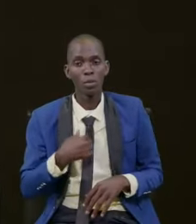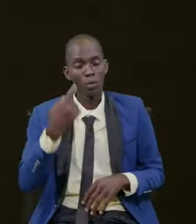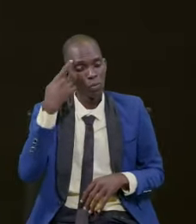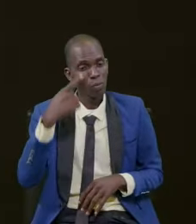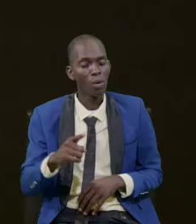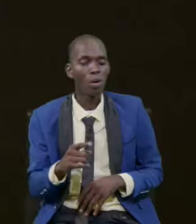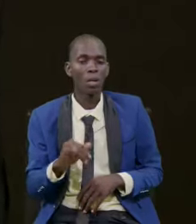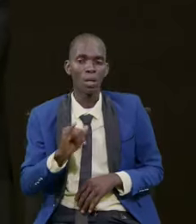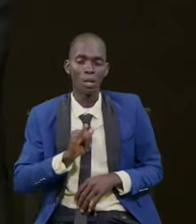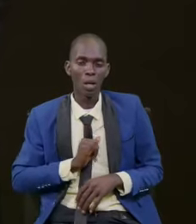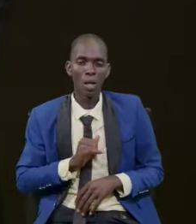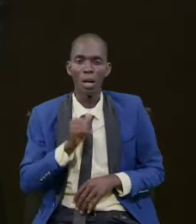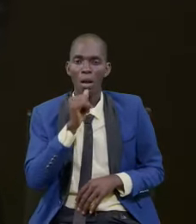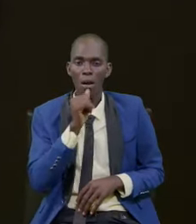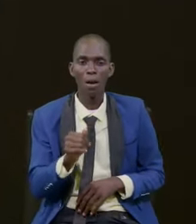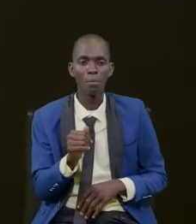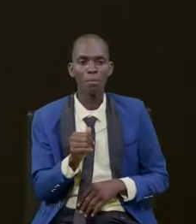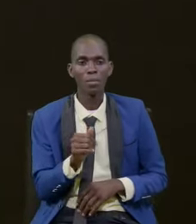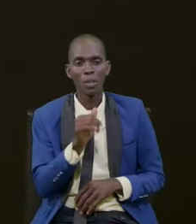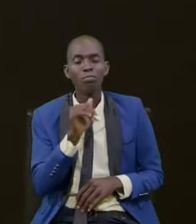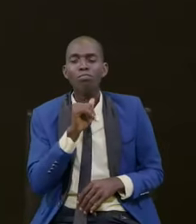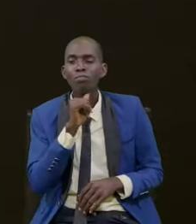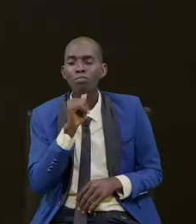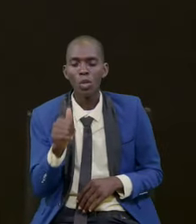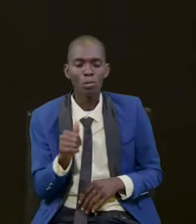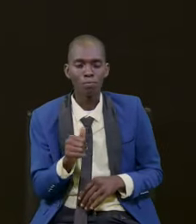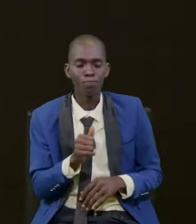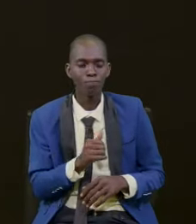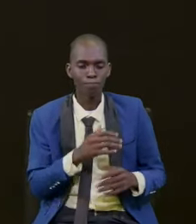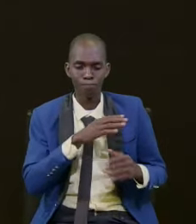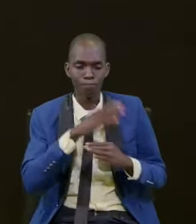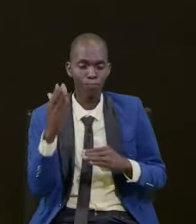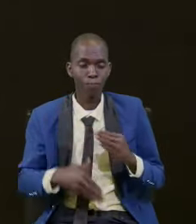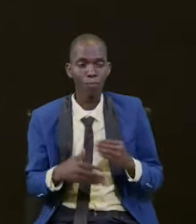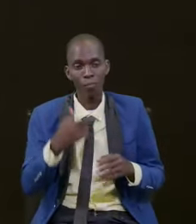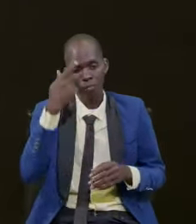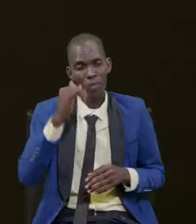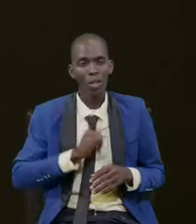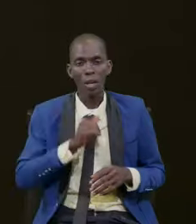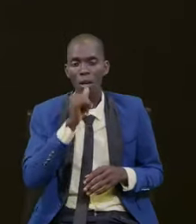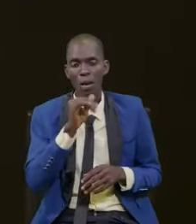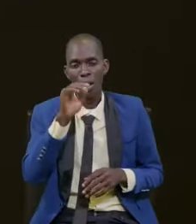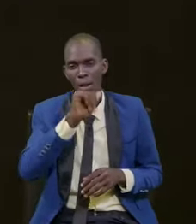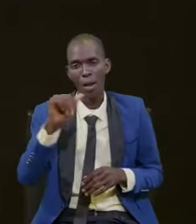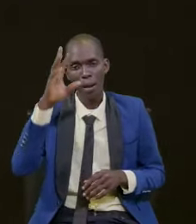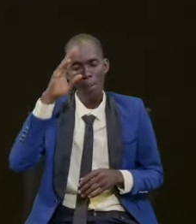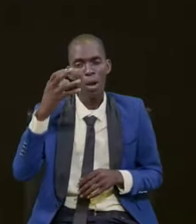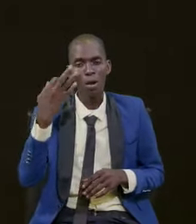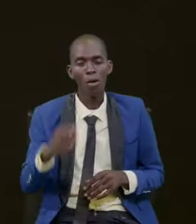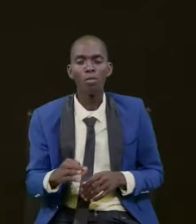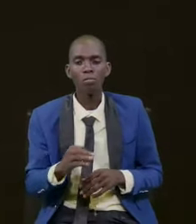I am a man, I am undone, because I am a man of